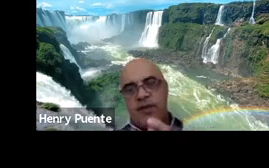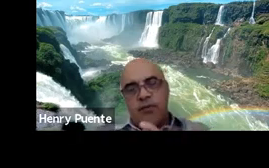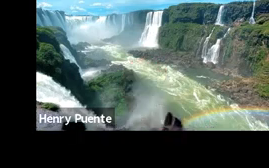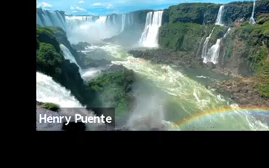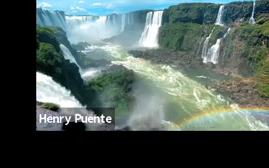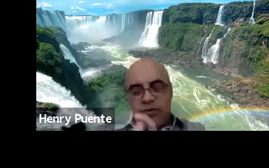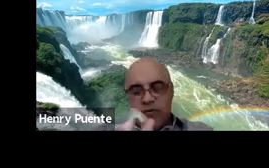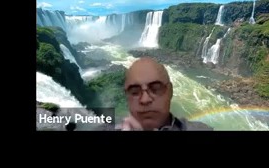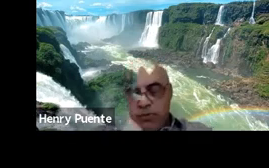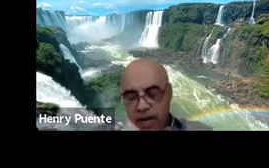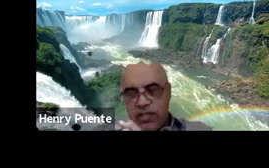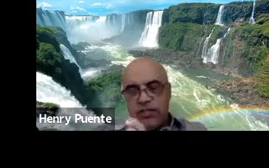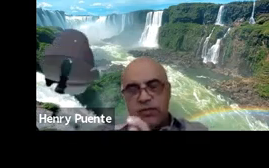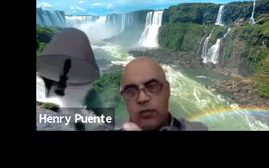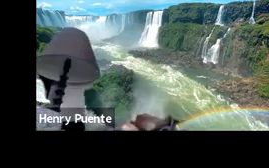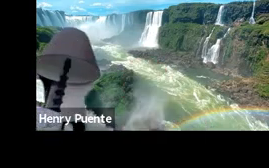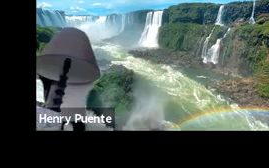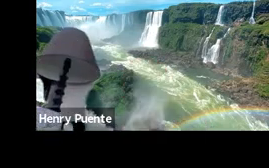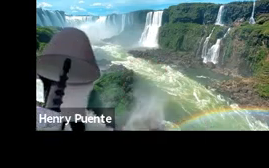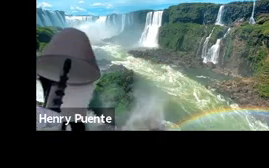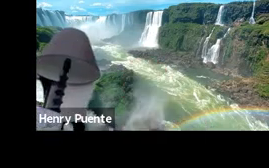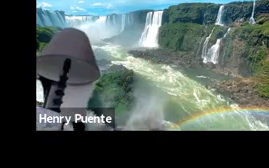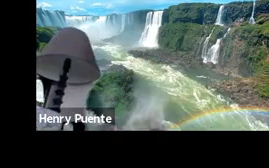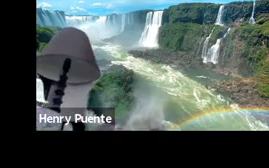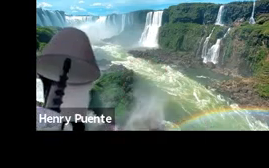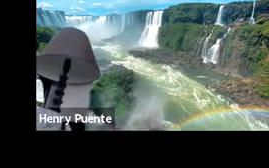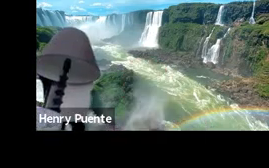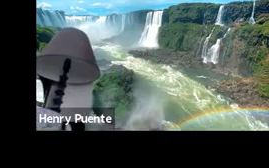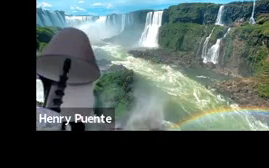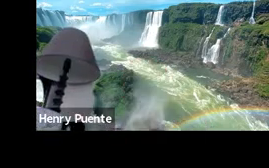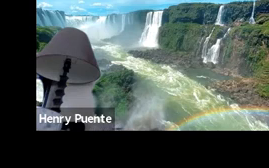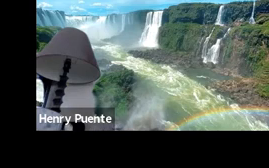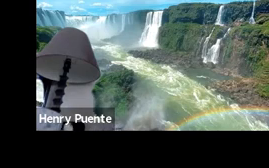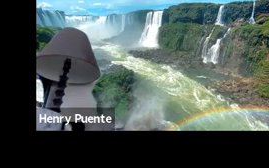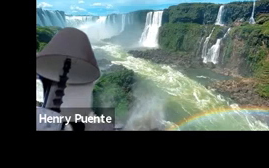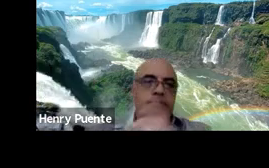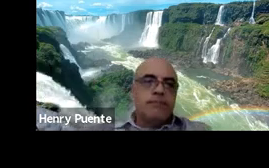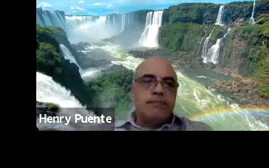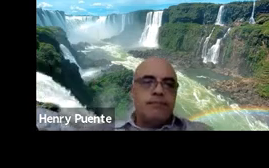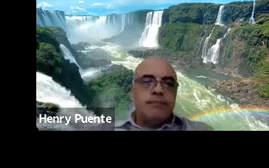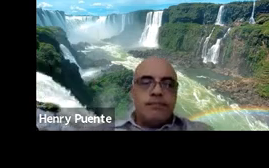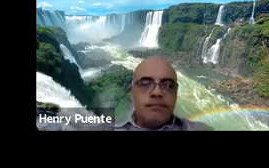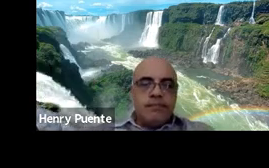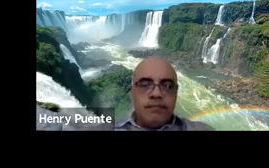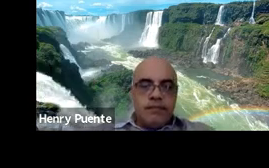retention, reproduction or reproduce, and motivation.